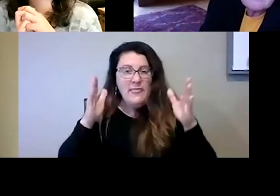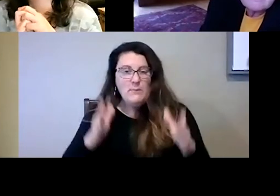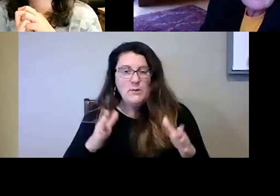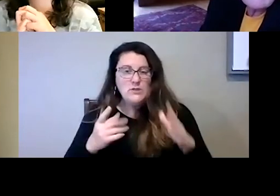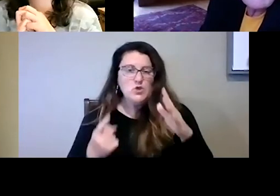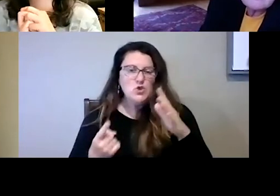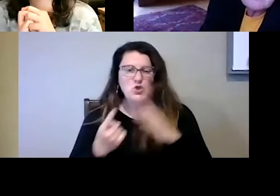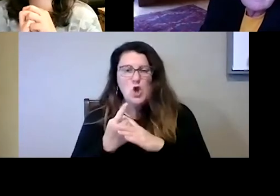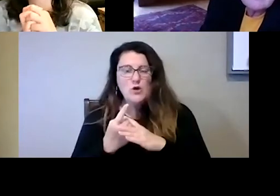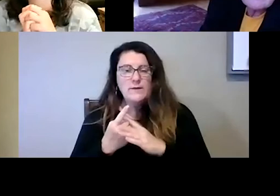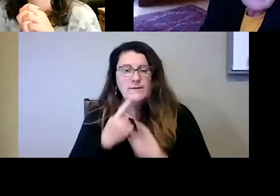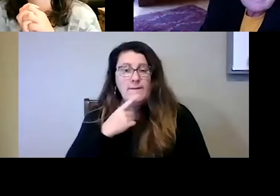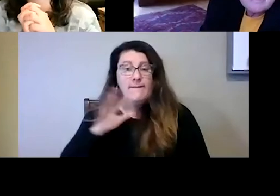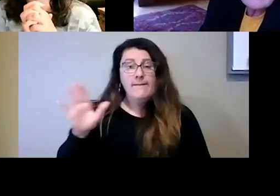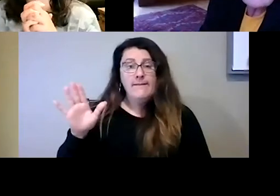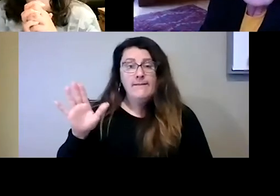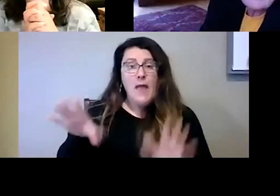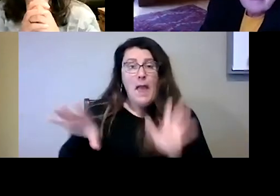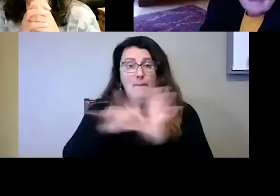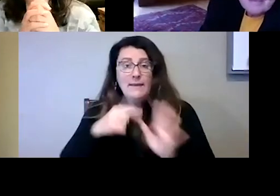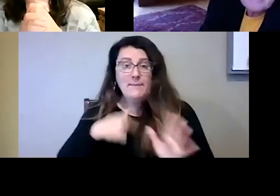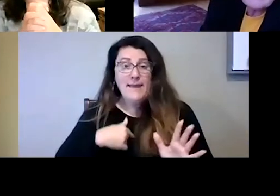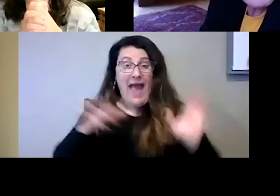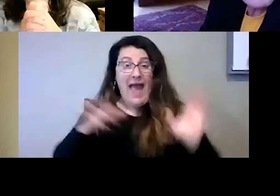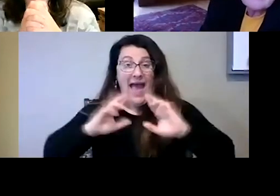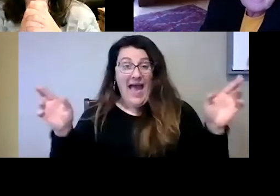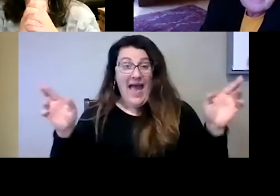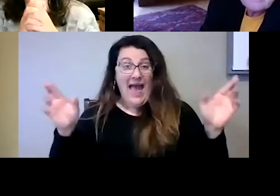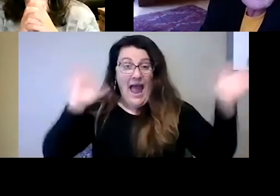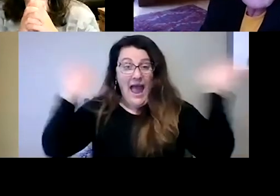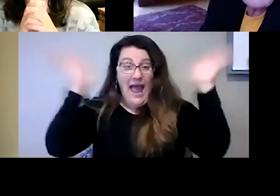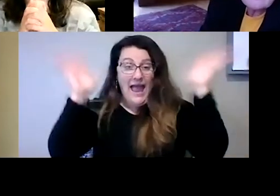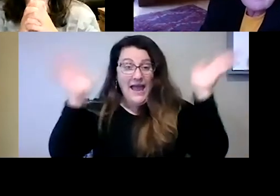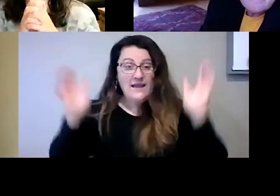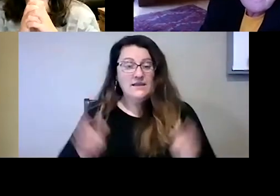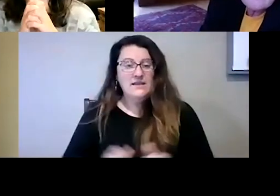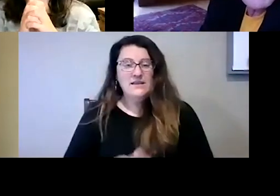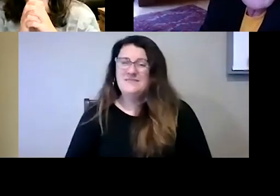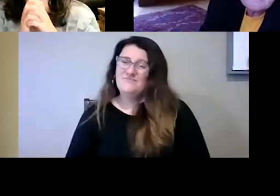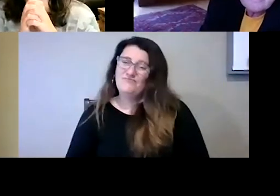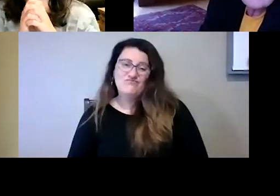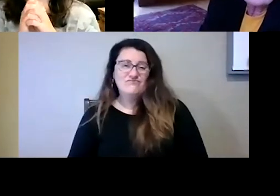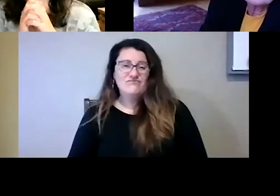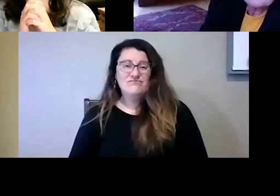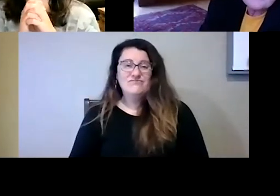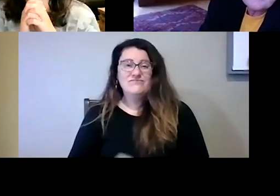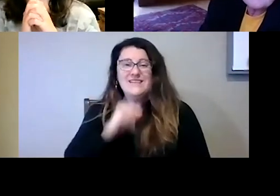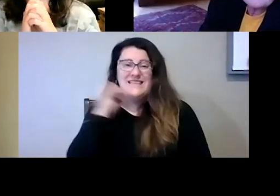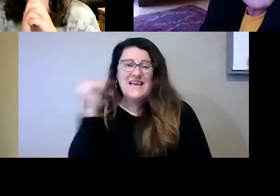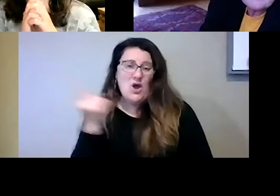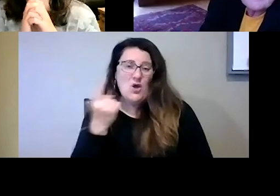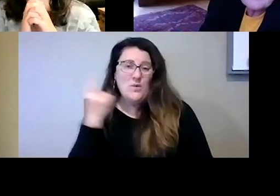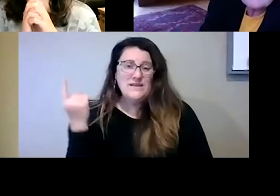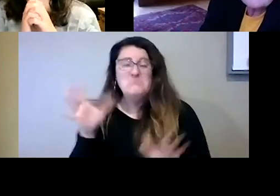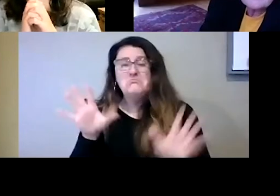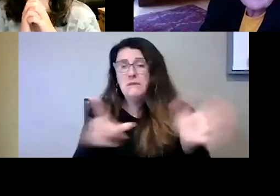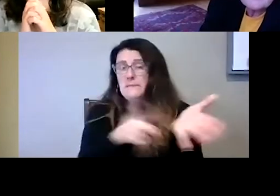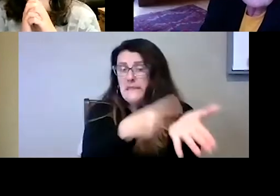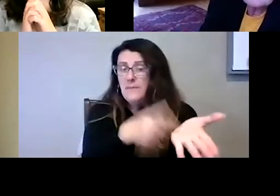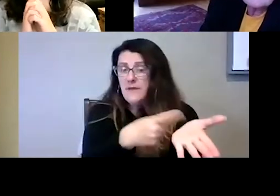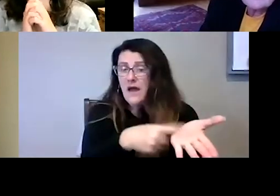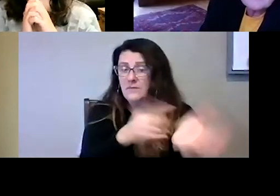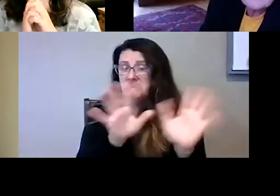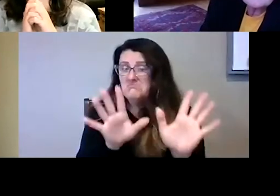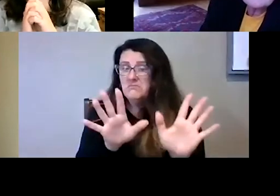shows up and says, oh, pick me, I'm ready to do X, Y, and Z. Not always, sometimes, but not